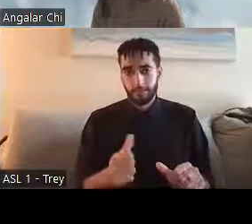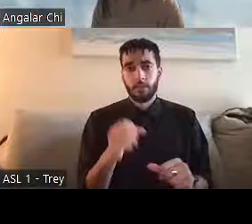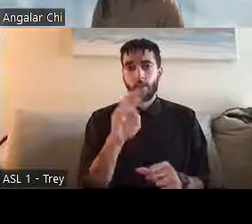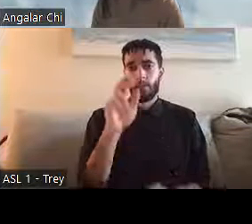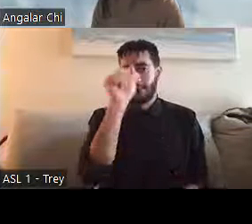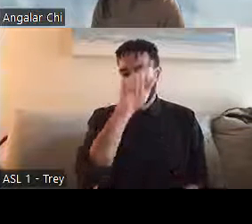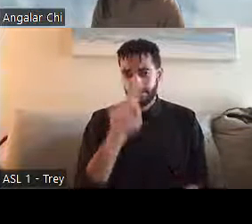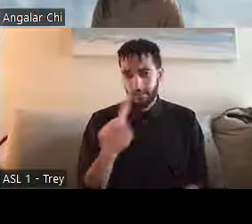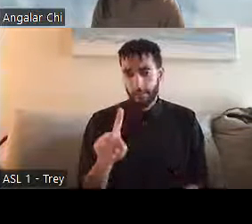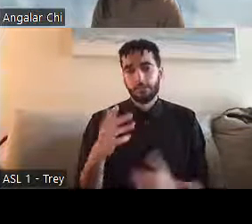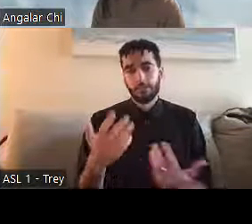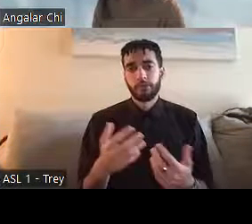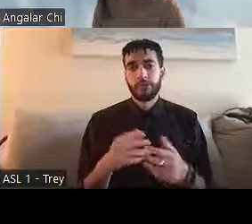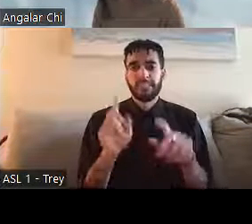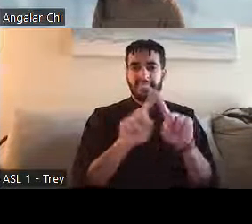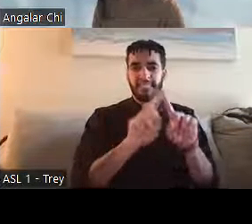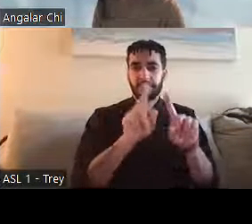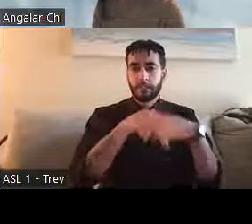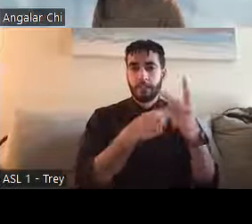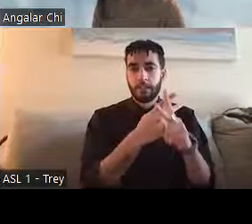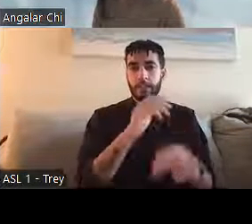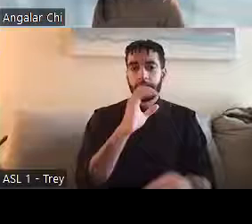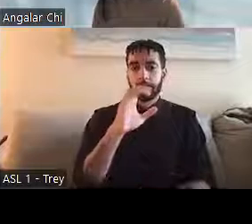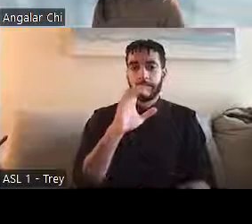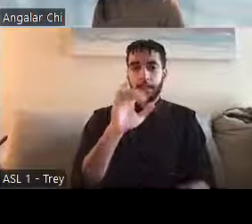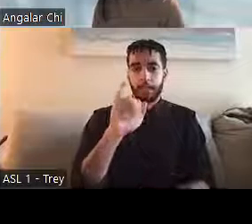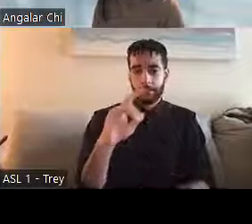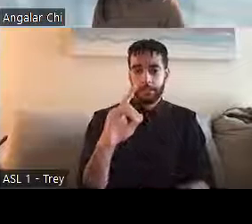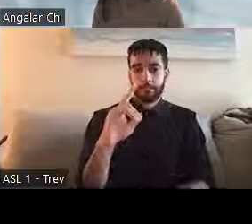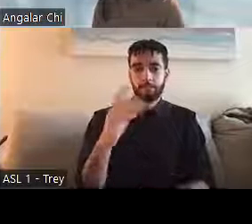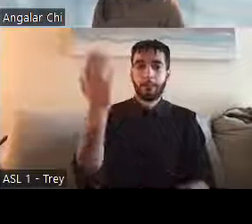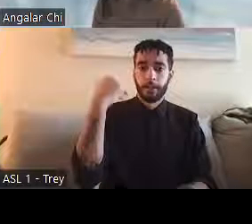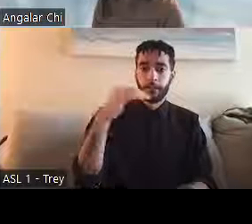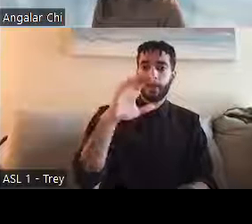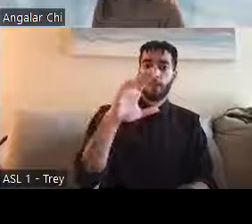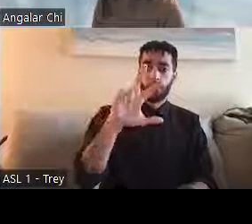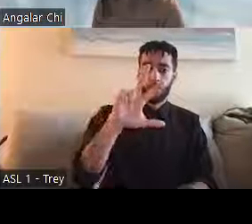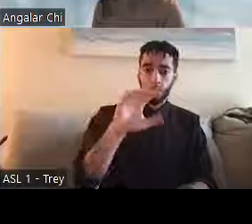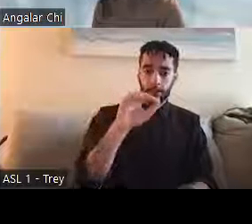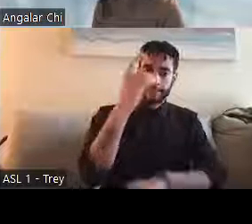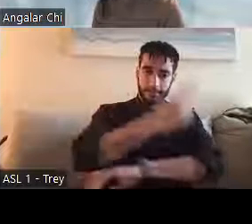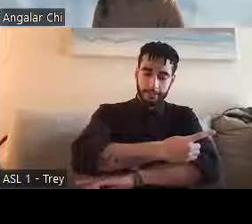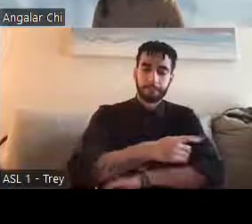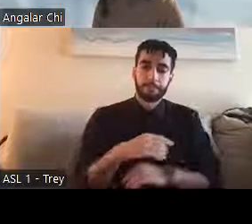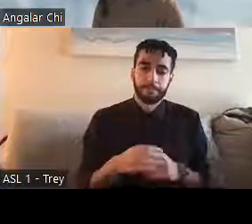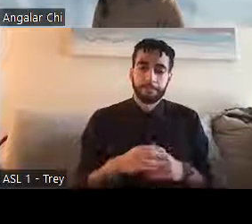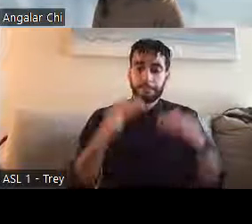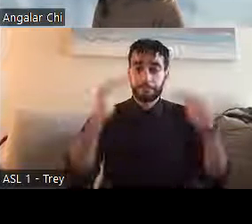other cognitive impairment disorder, CID, during the past 30 days. Okay, next slide,